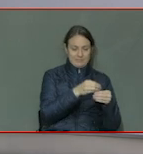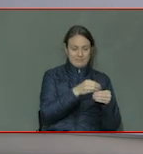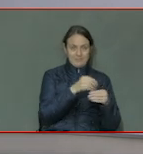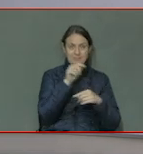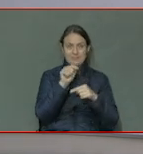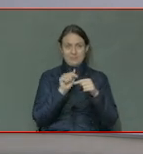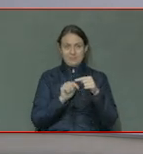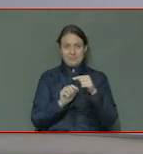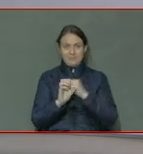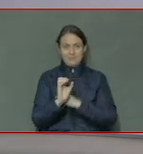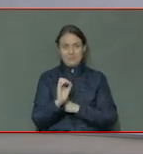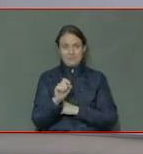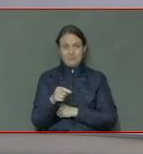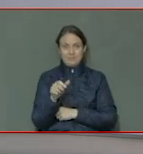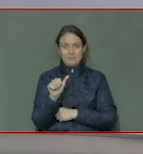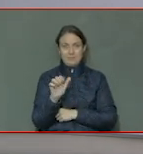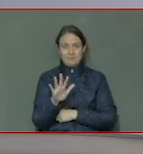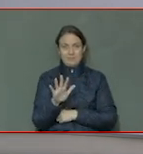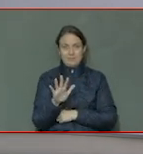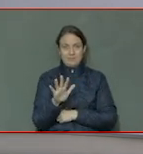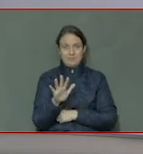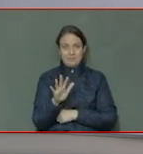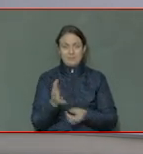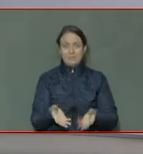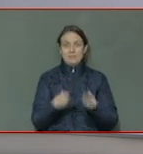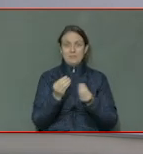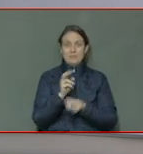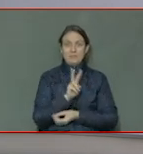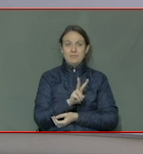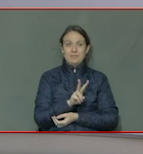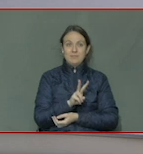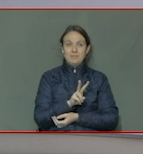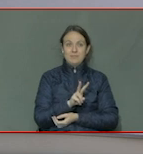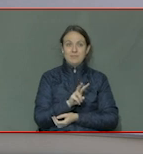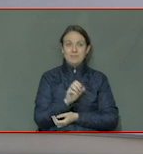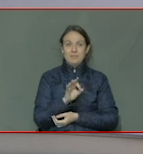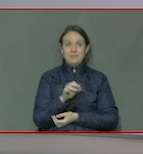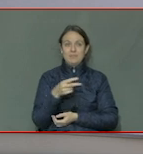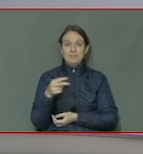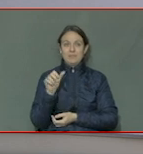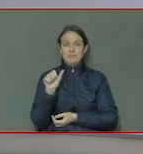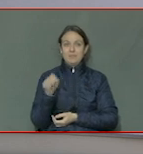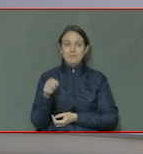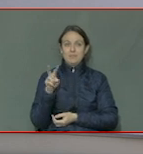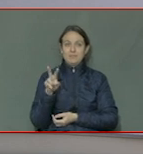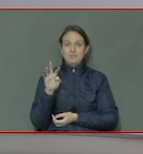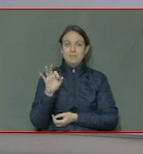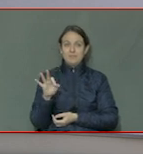by 0.65, and I get VF as 6.23 meters per